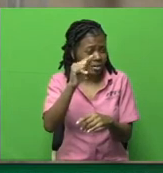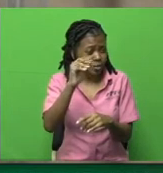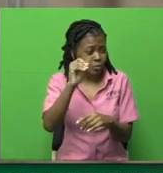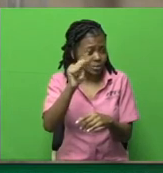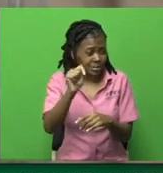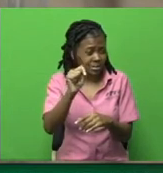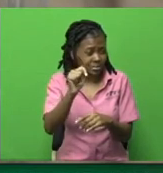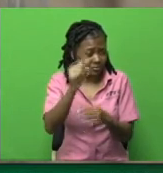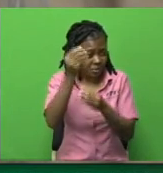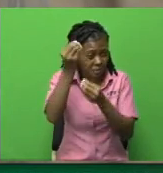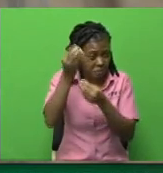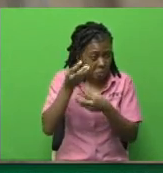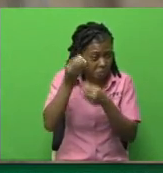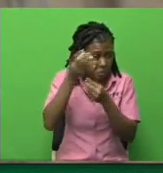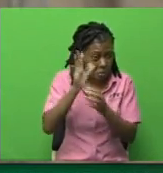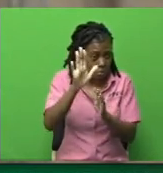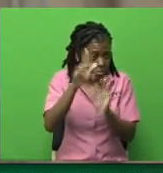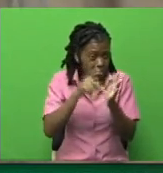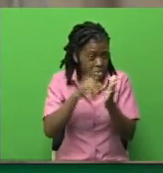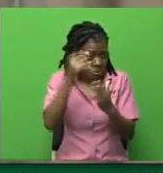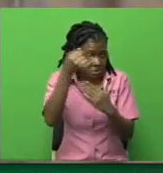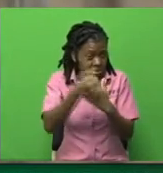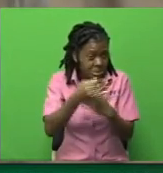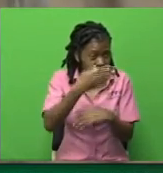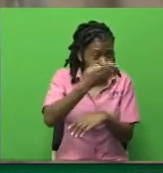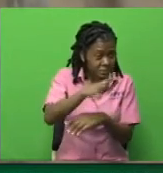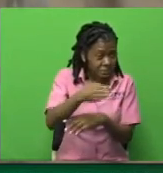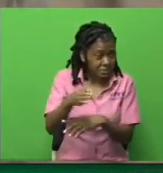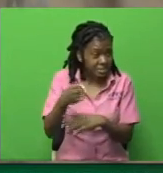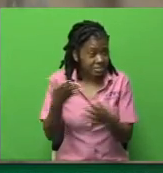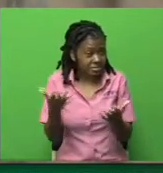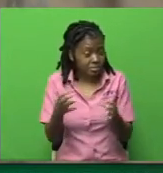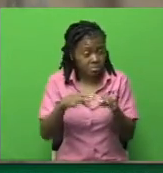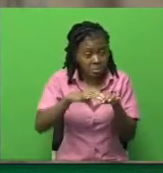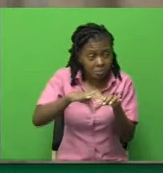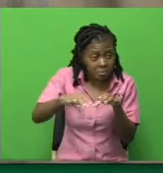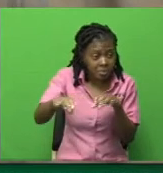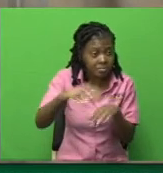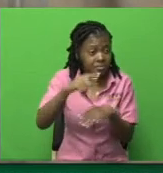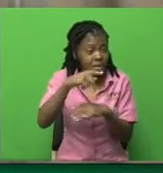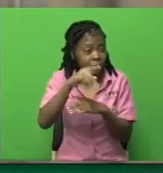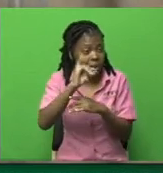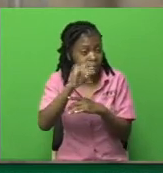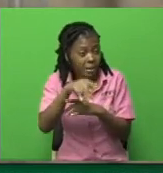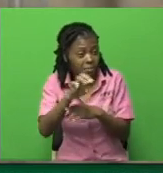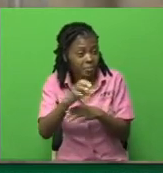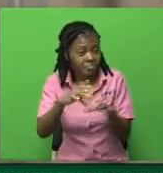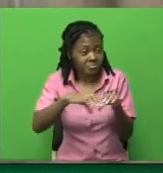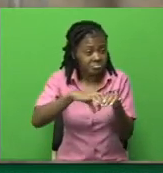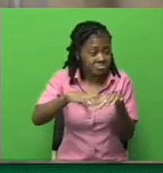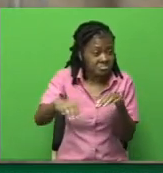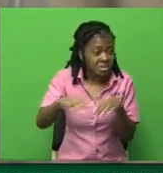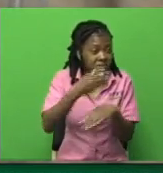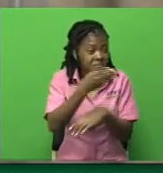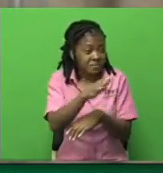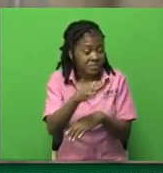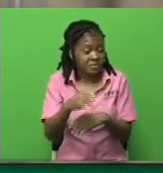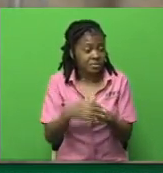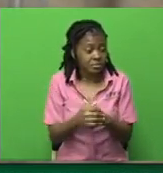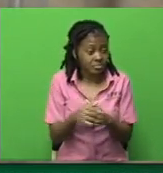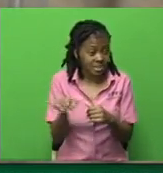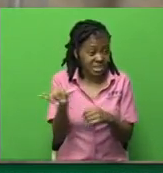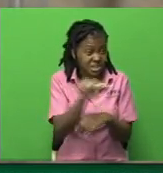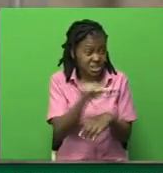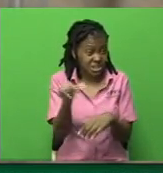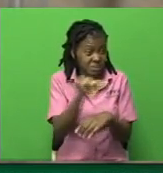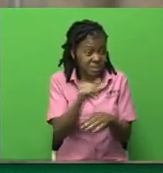the members spoke again about infrastructure and pipelines and so on this is a very member messy Deputy speaker when I stood